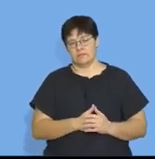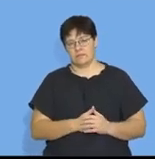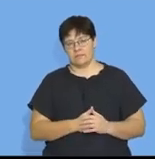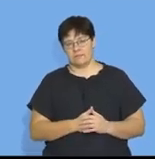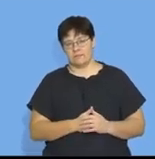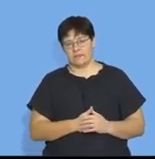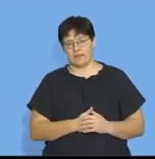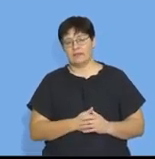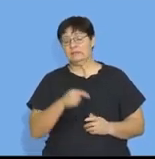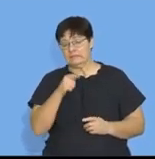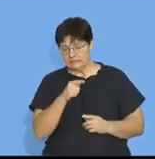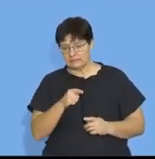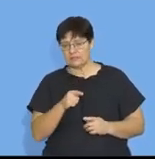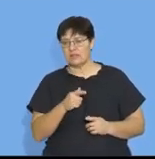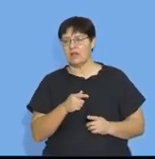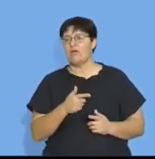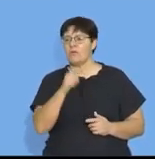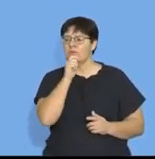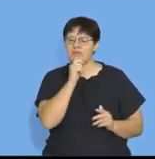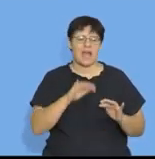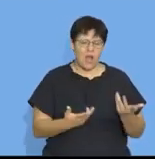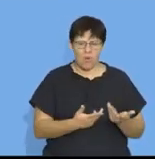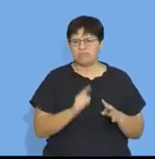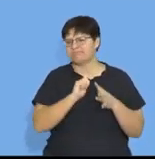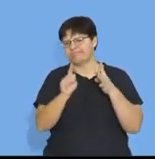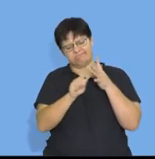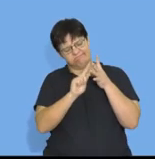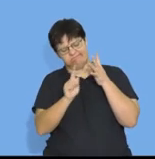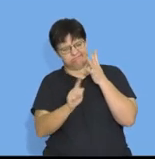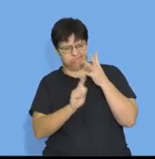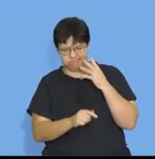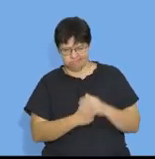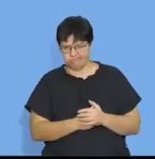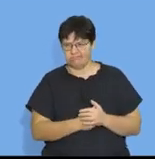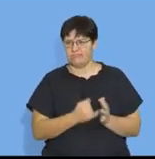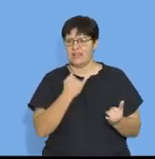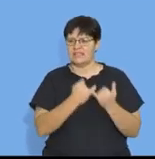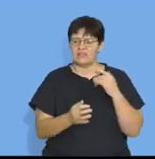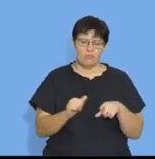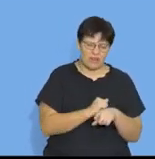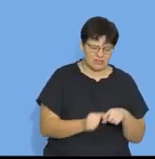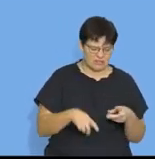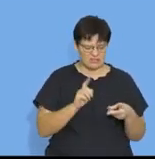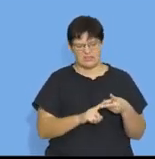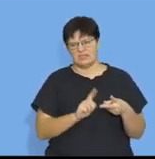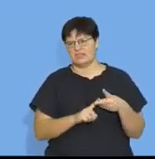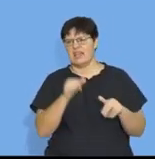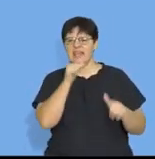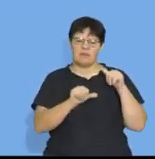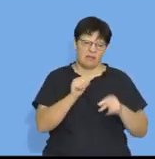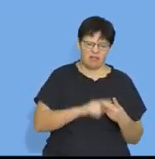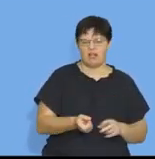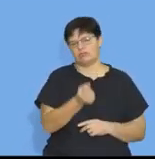conception. And this can occur through the use of various devices, sexual practices, as well as